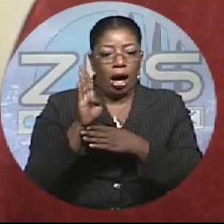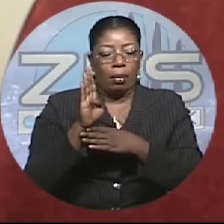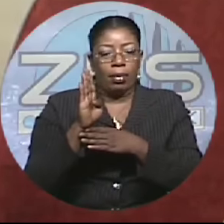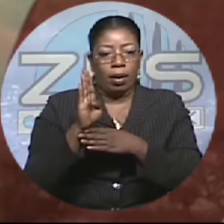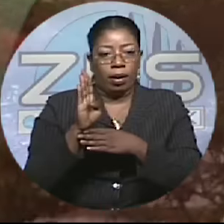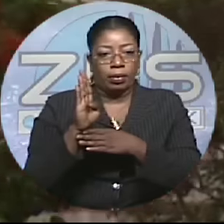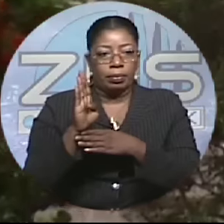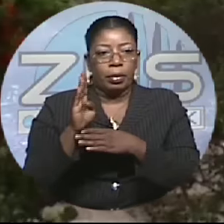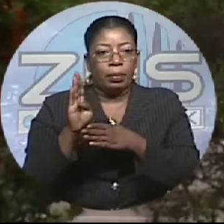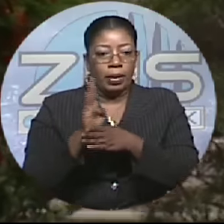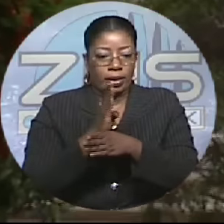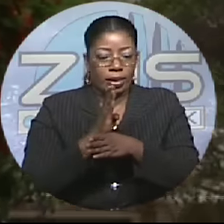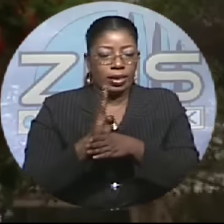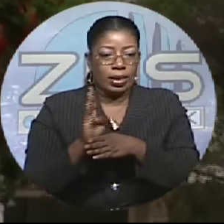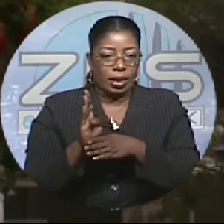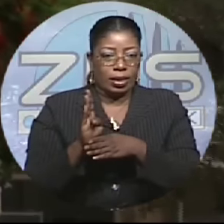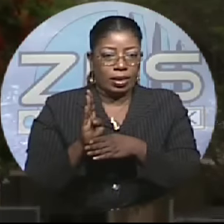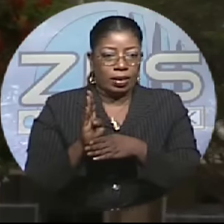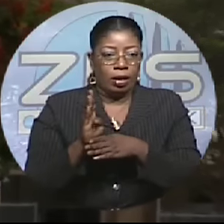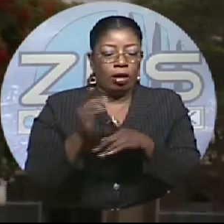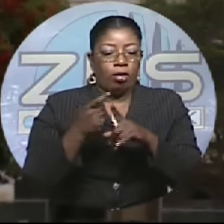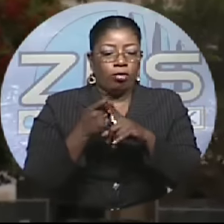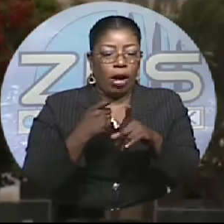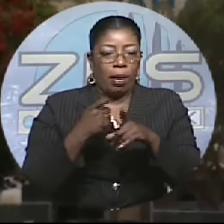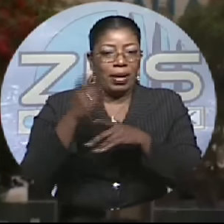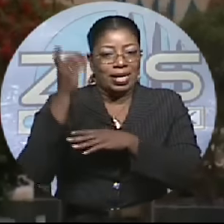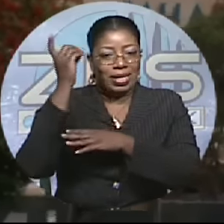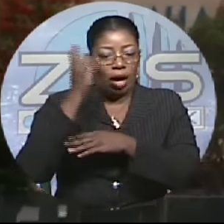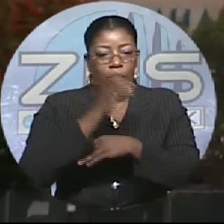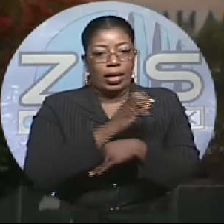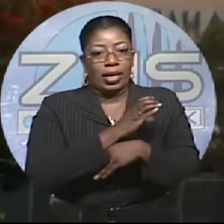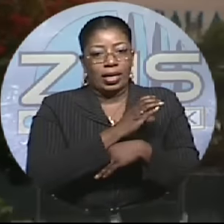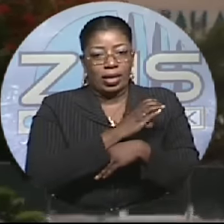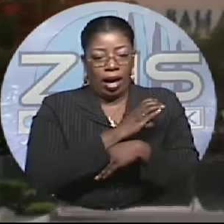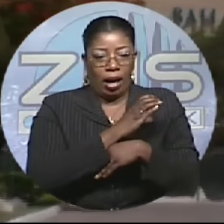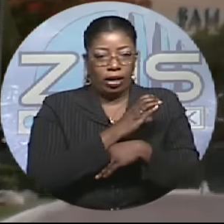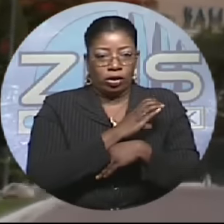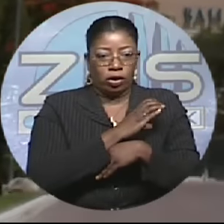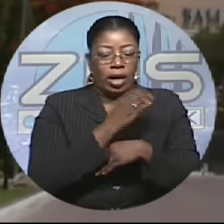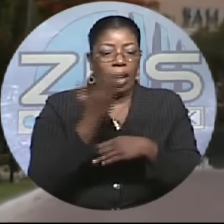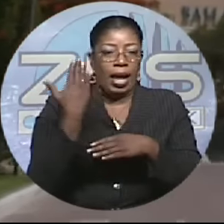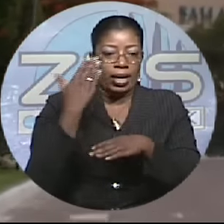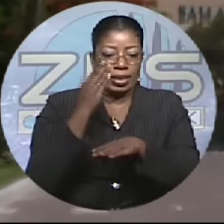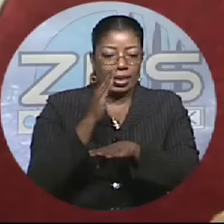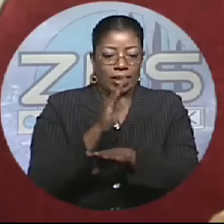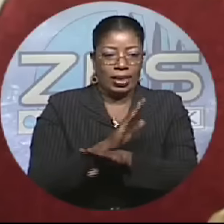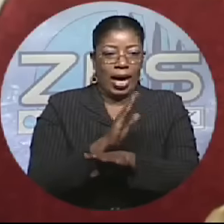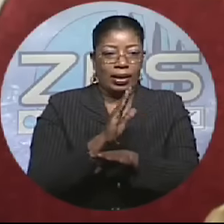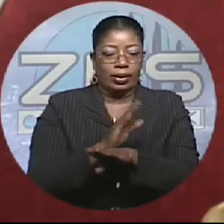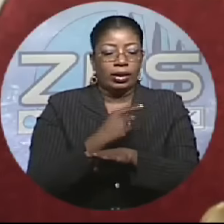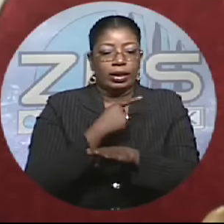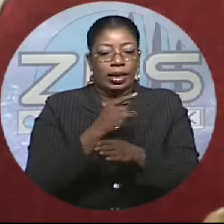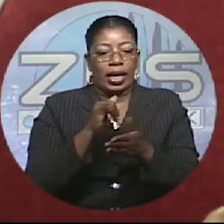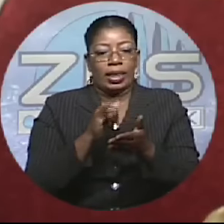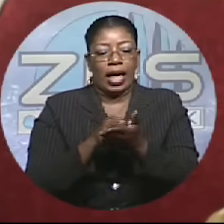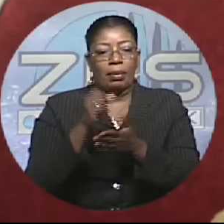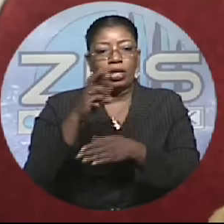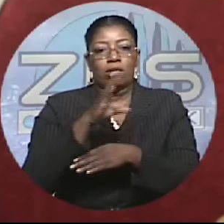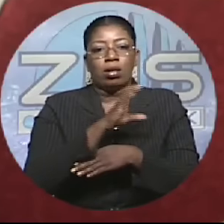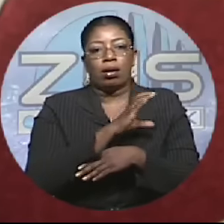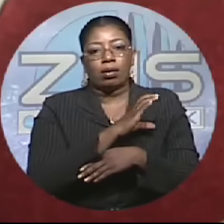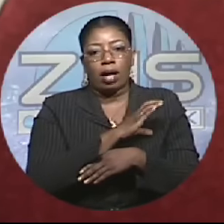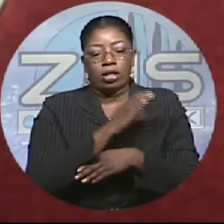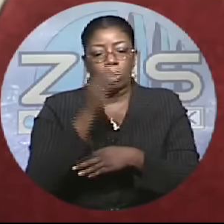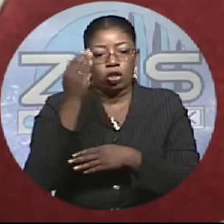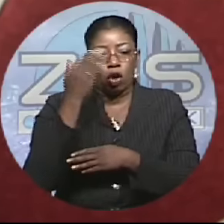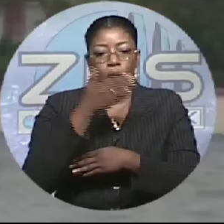former Free National Movement Chairman Darren Cash. In a statement released late last night, Ms. Gibson asserted that Mr. Cash should know